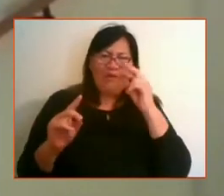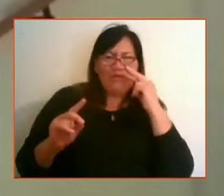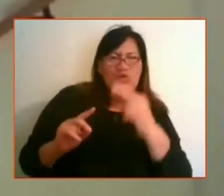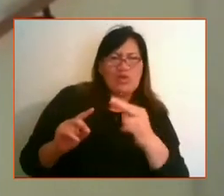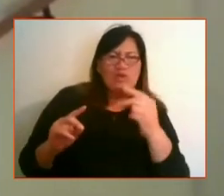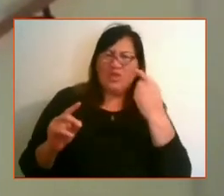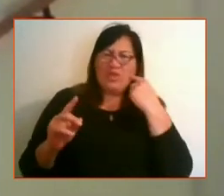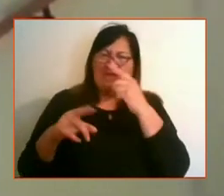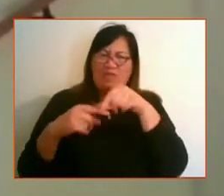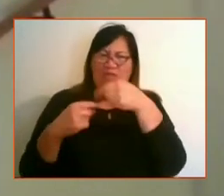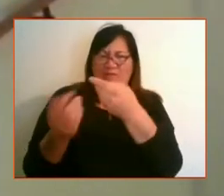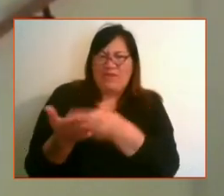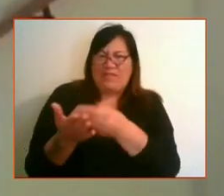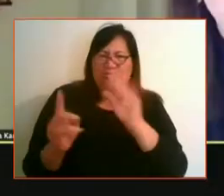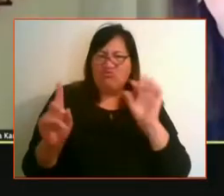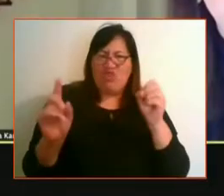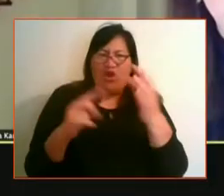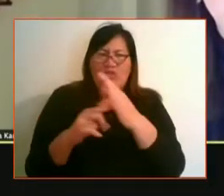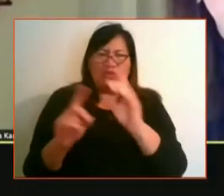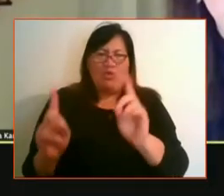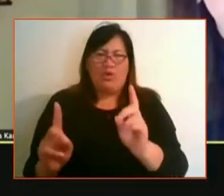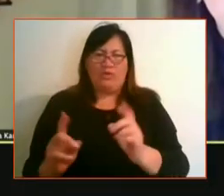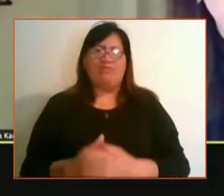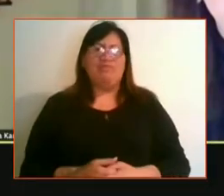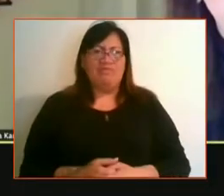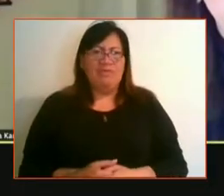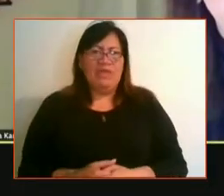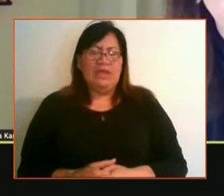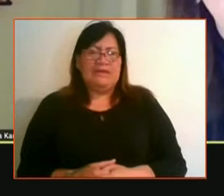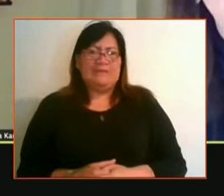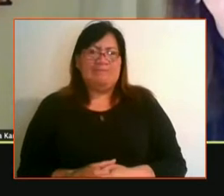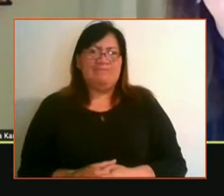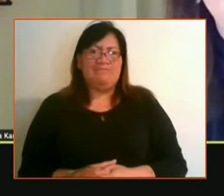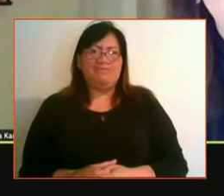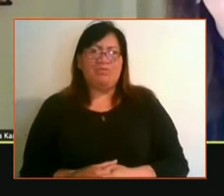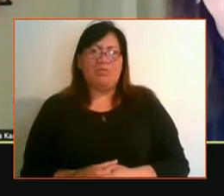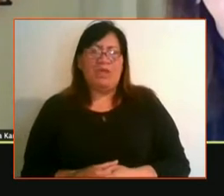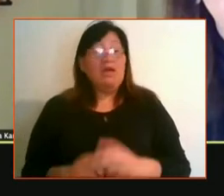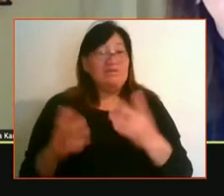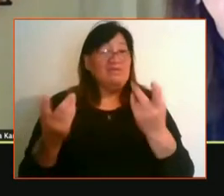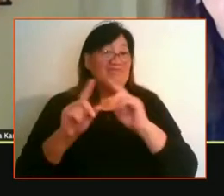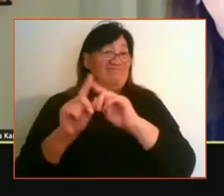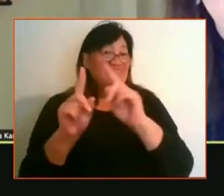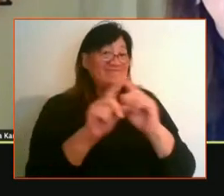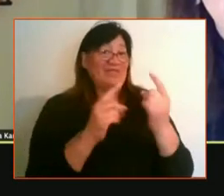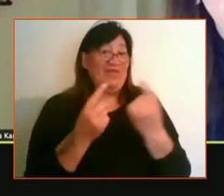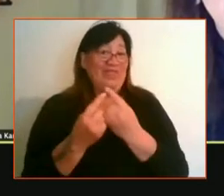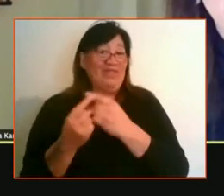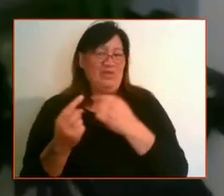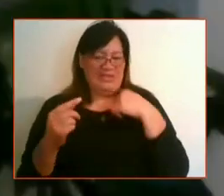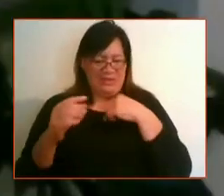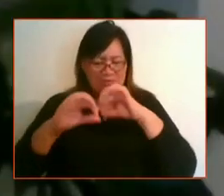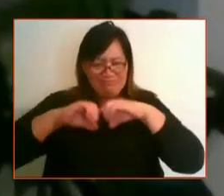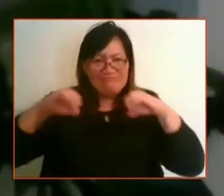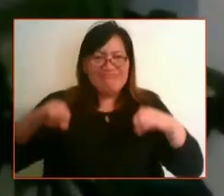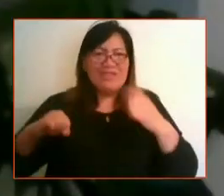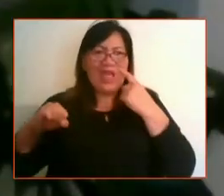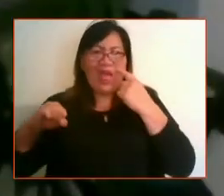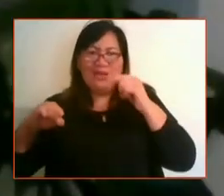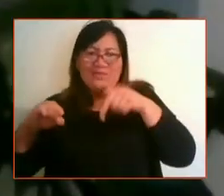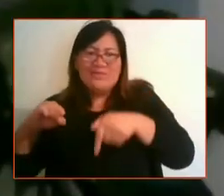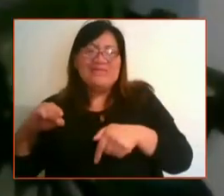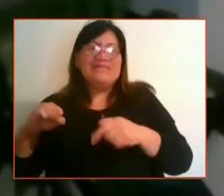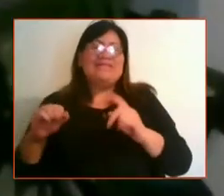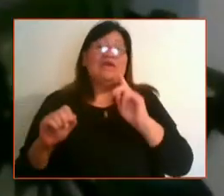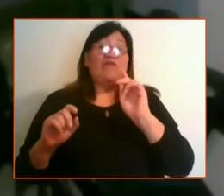funding? So the priority, there's a number of different things to unpack therein. The first thing to note is